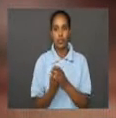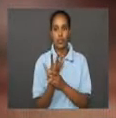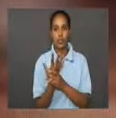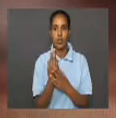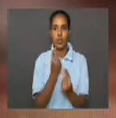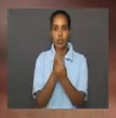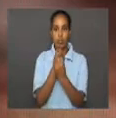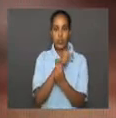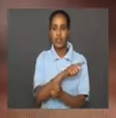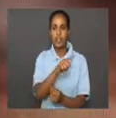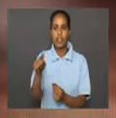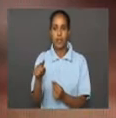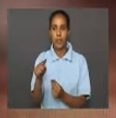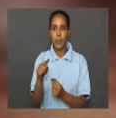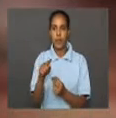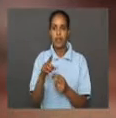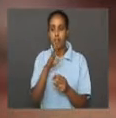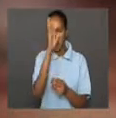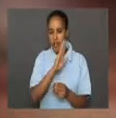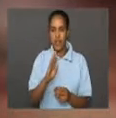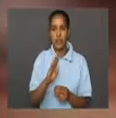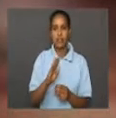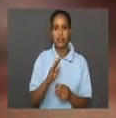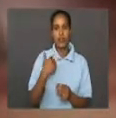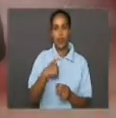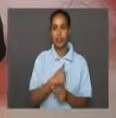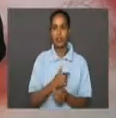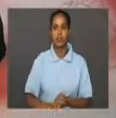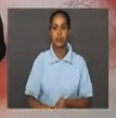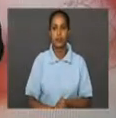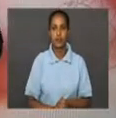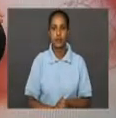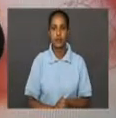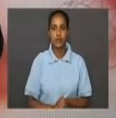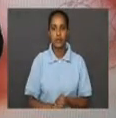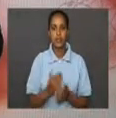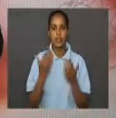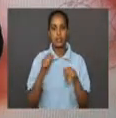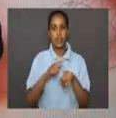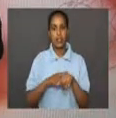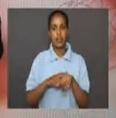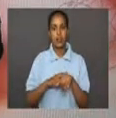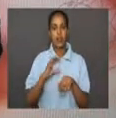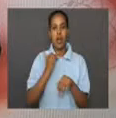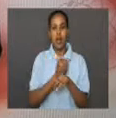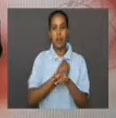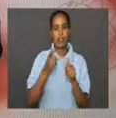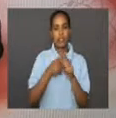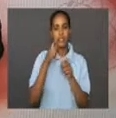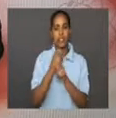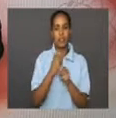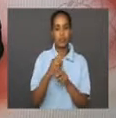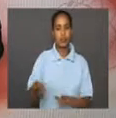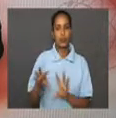of nutrition for them that it could never be for us. It is time for our first